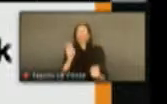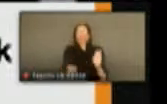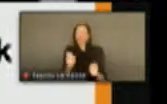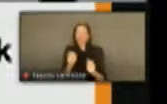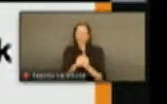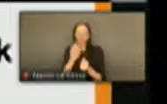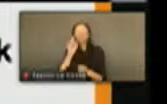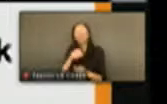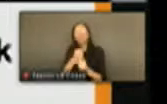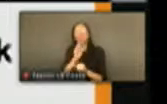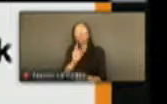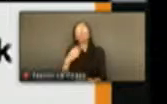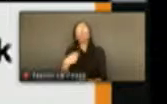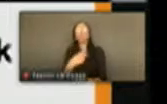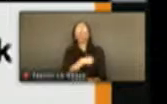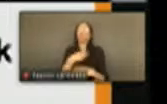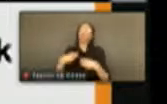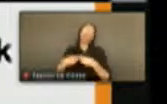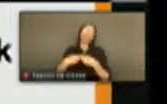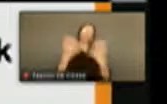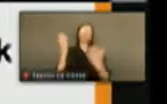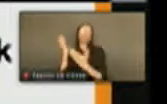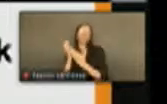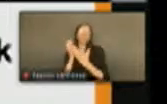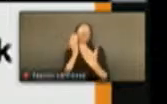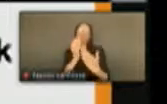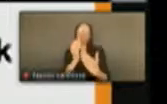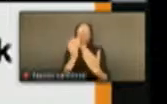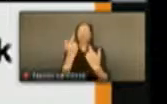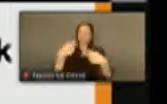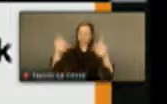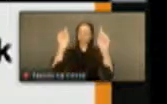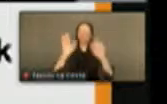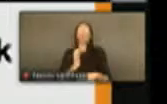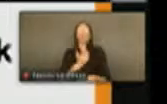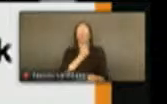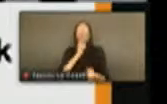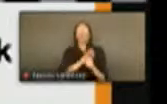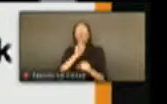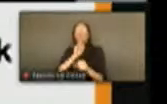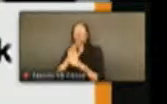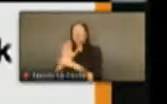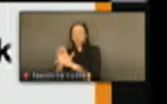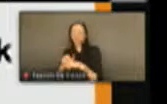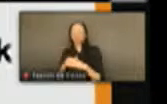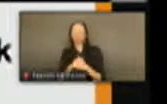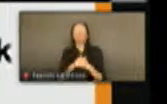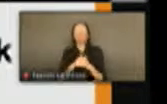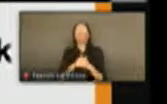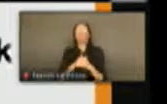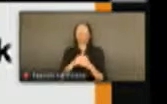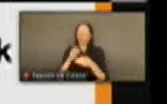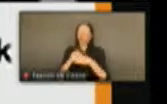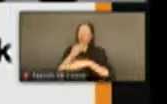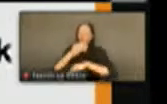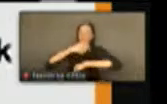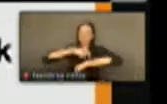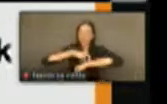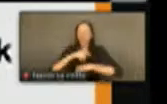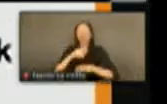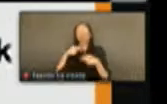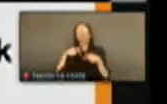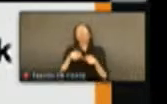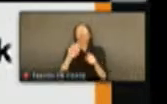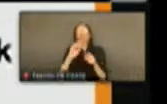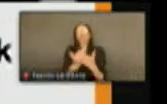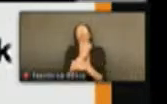promises. And over time, as new challenges arise and priorities emerge, they become